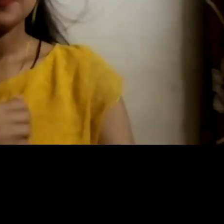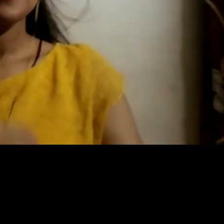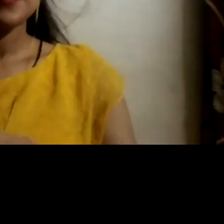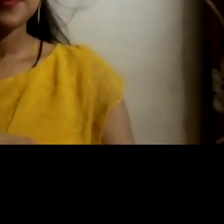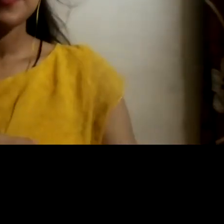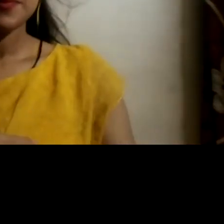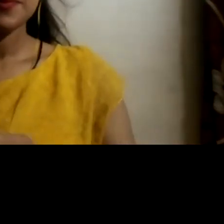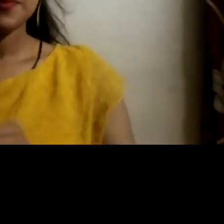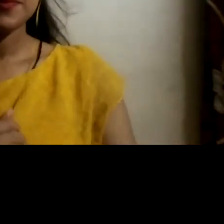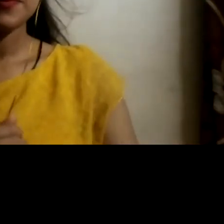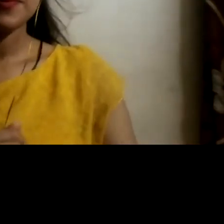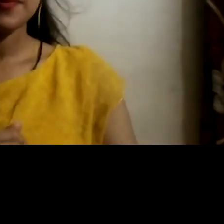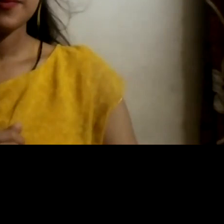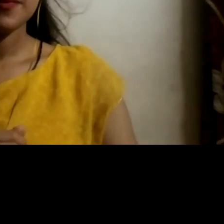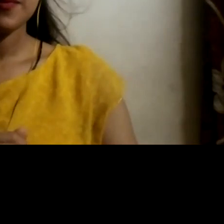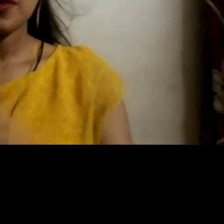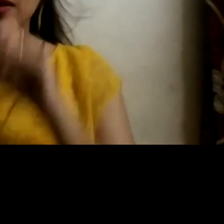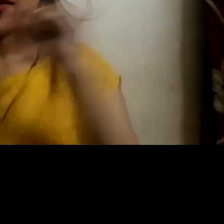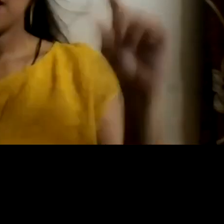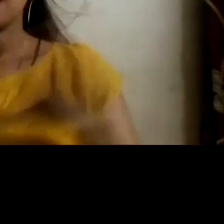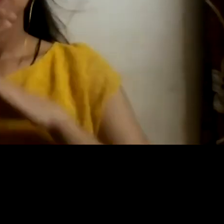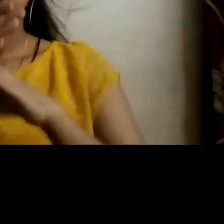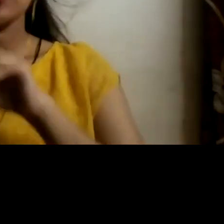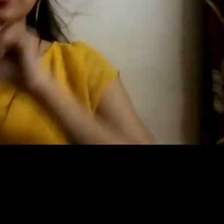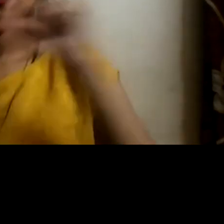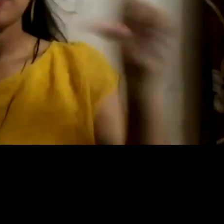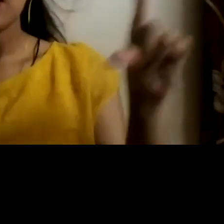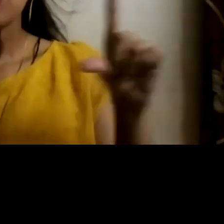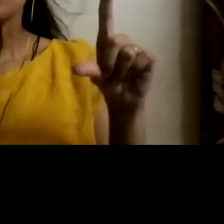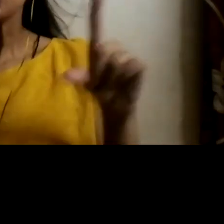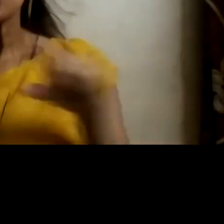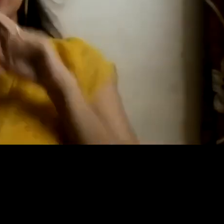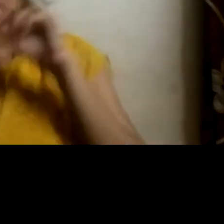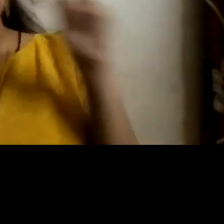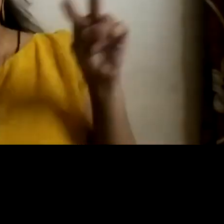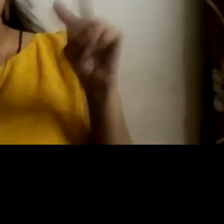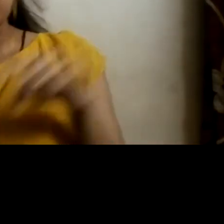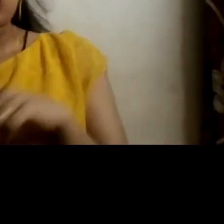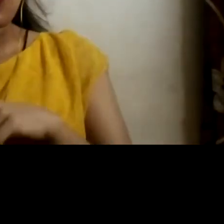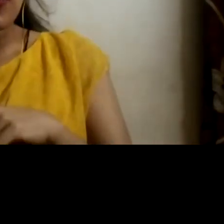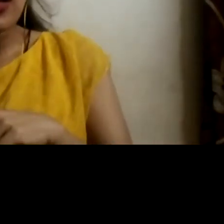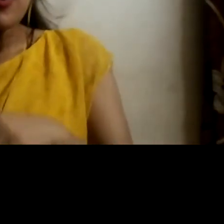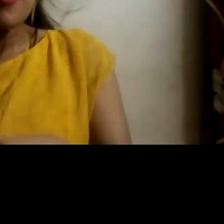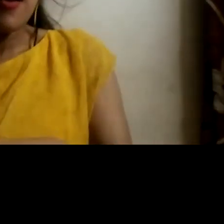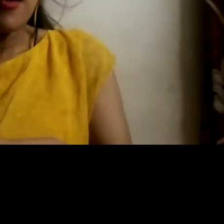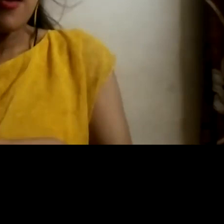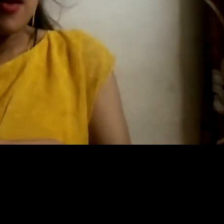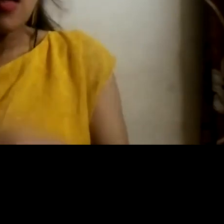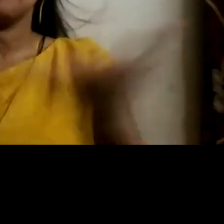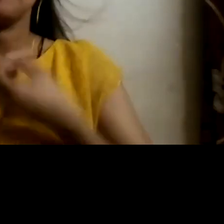of you. And I hope I get a chance to hear your views and interact with you as we move forward,